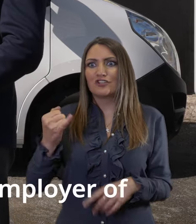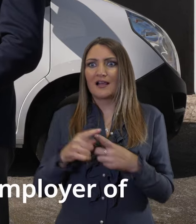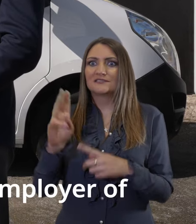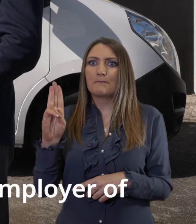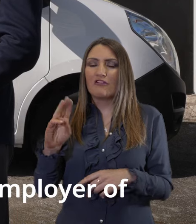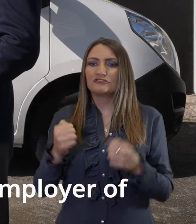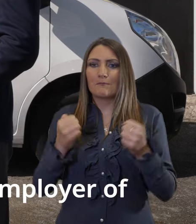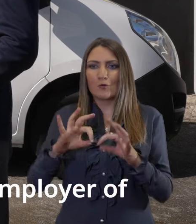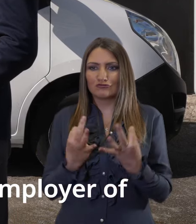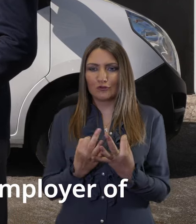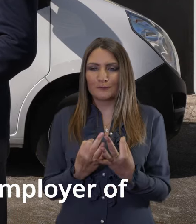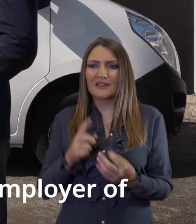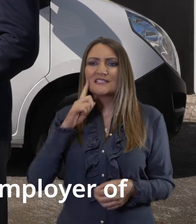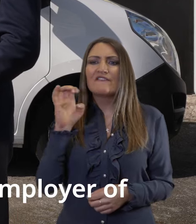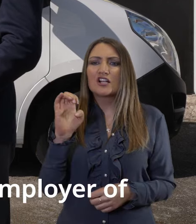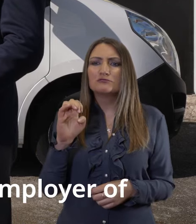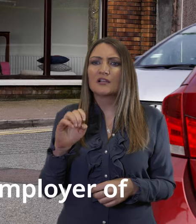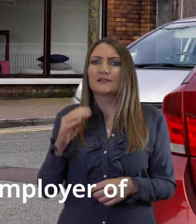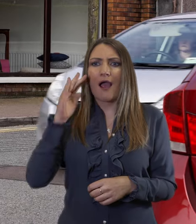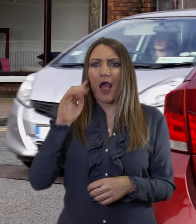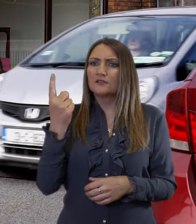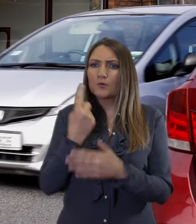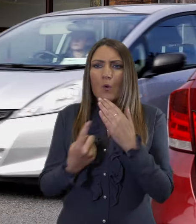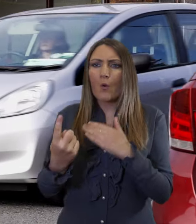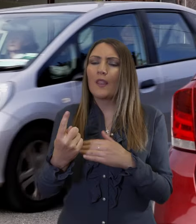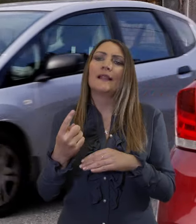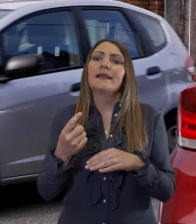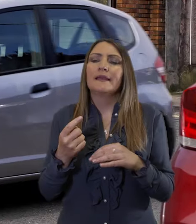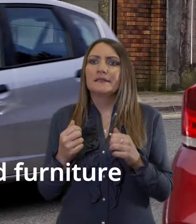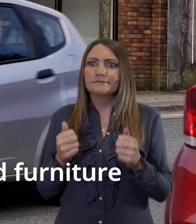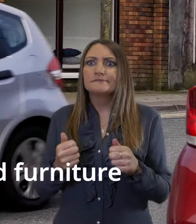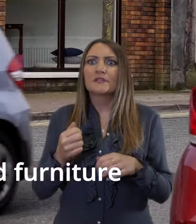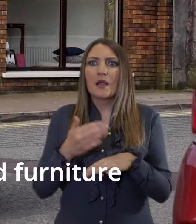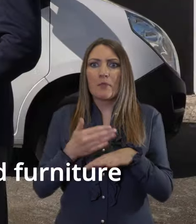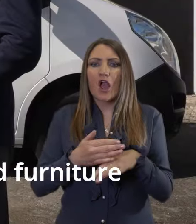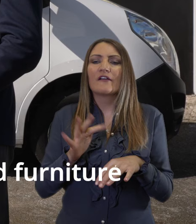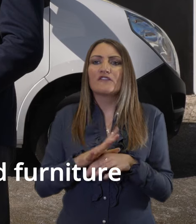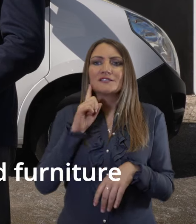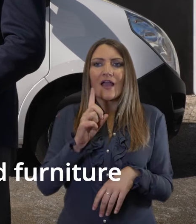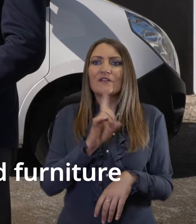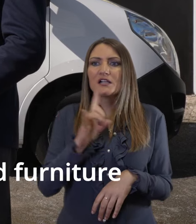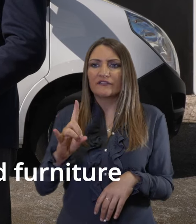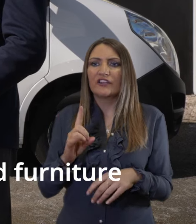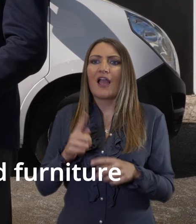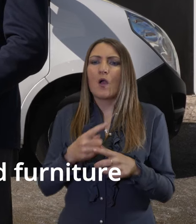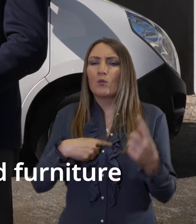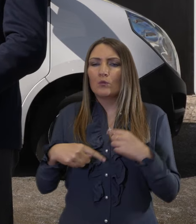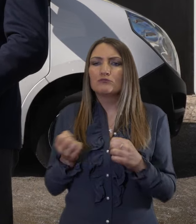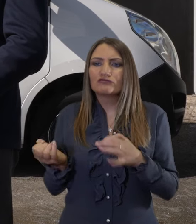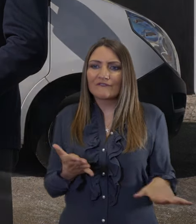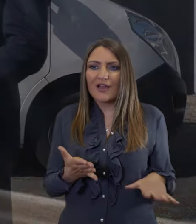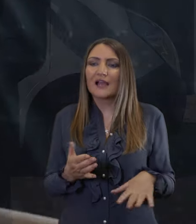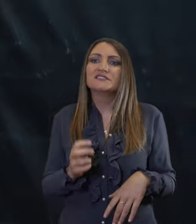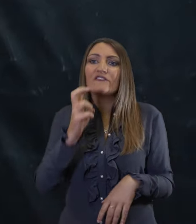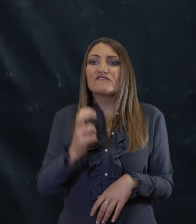Deaf Enterprises Ireland's only dedicated employer to deaf and hard of hearing, and we provide primarily fringe polishing and furniture upholstery business from here